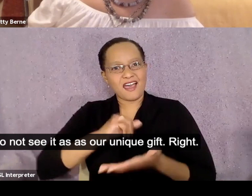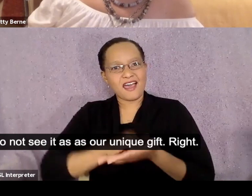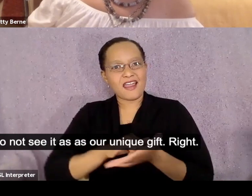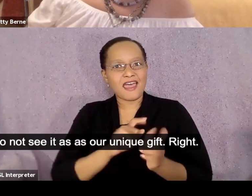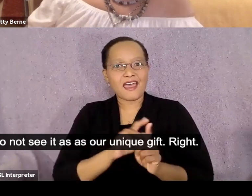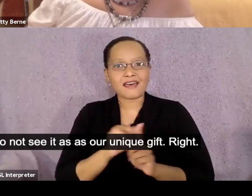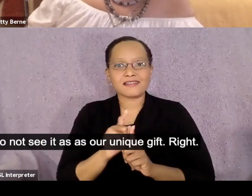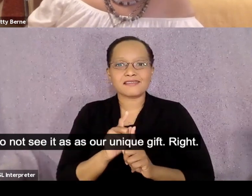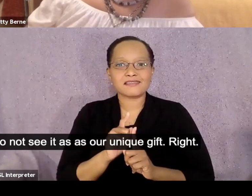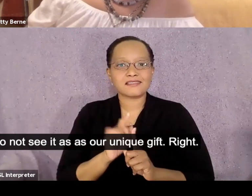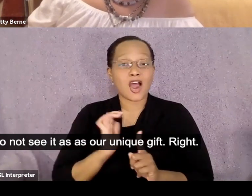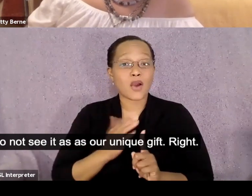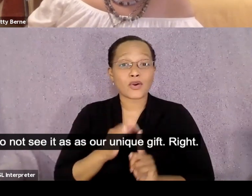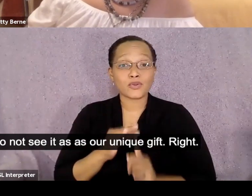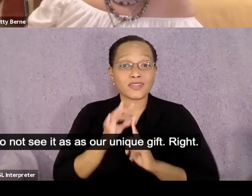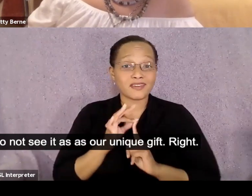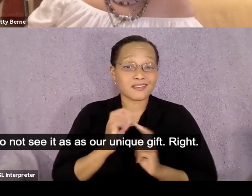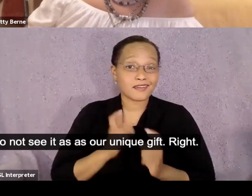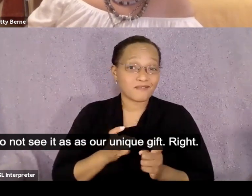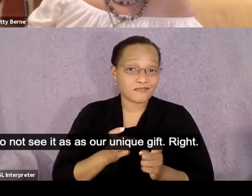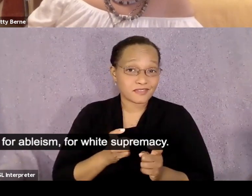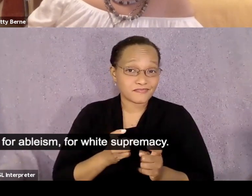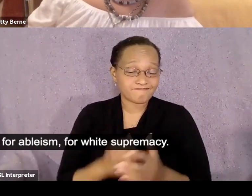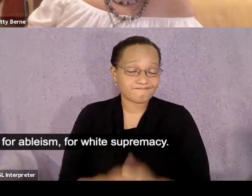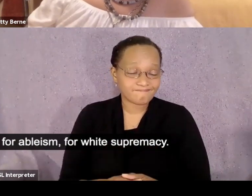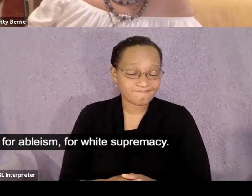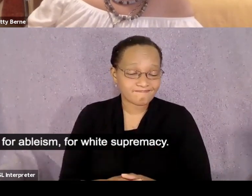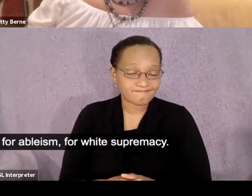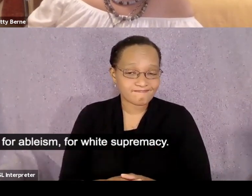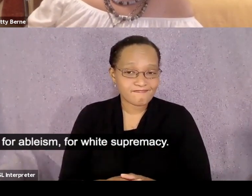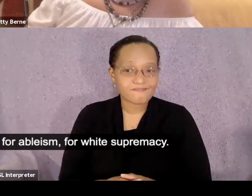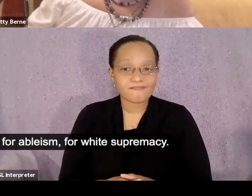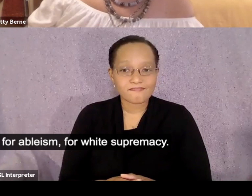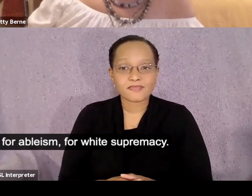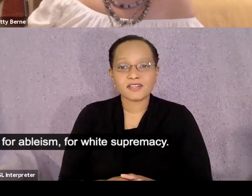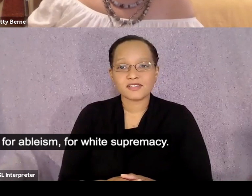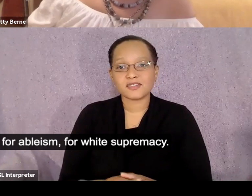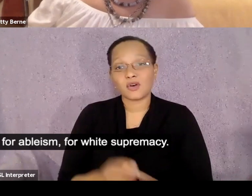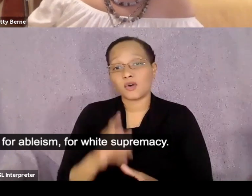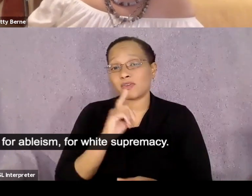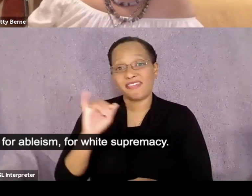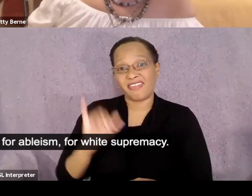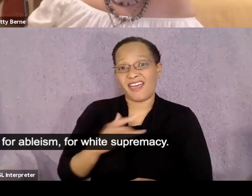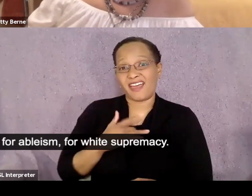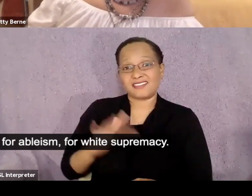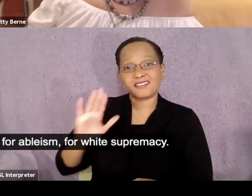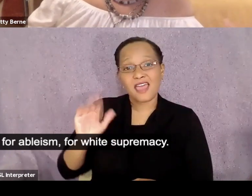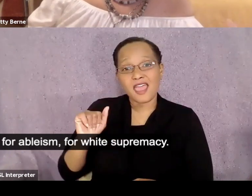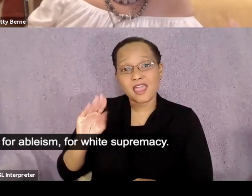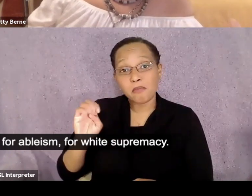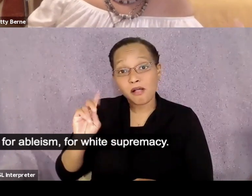unique gift, right? Um, and and that holds true for ableism, for white